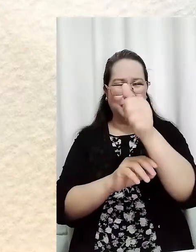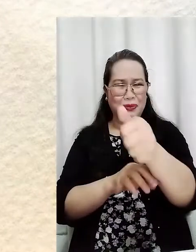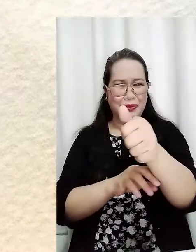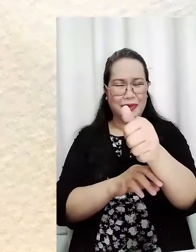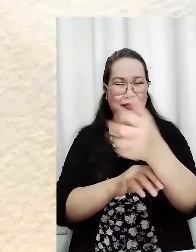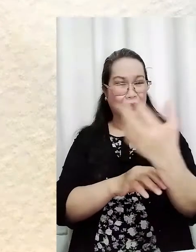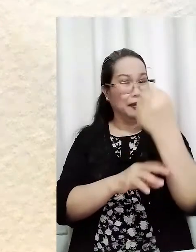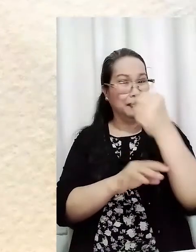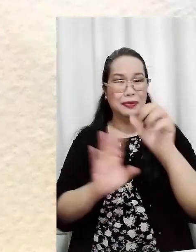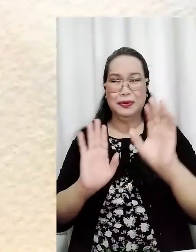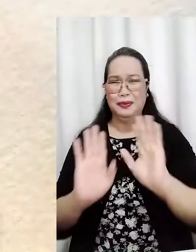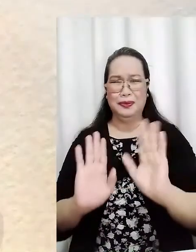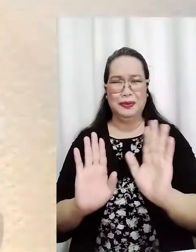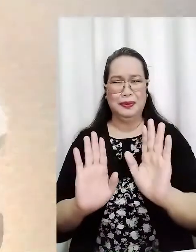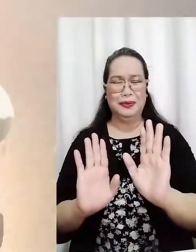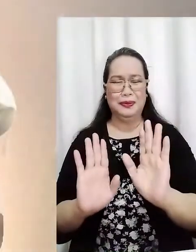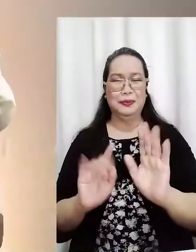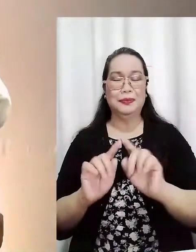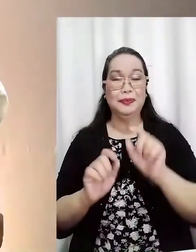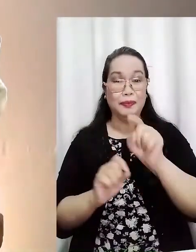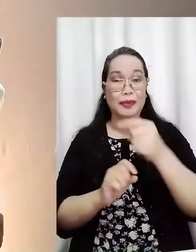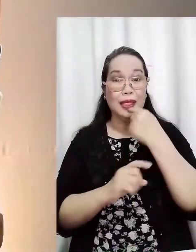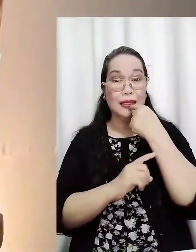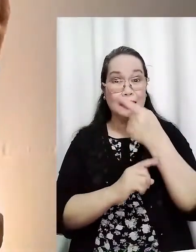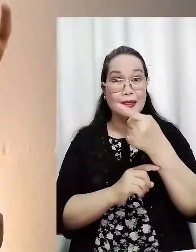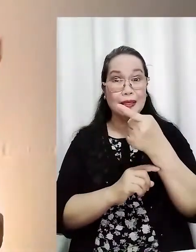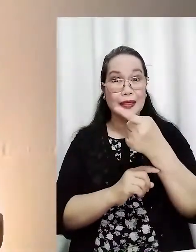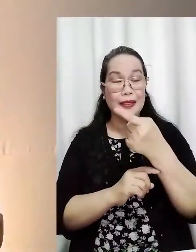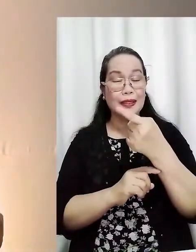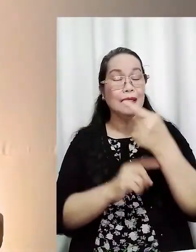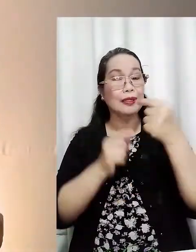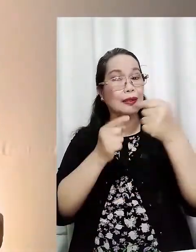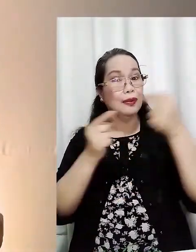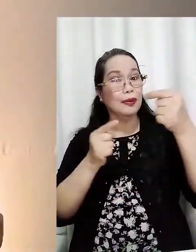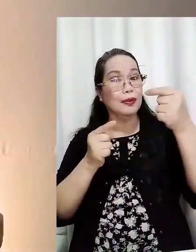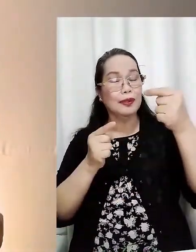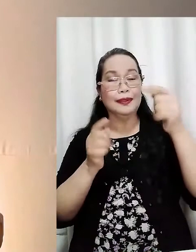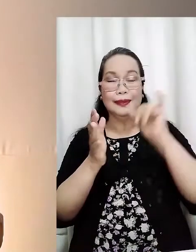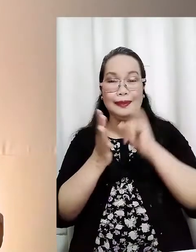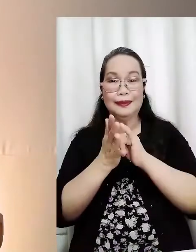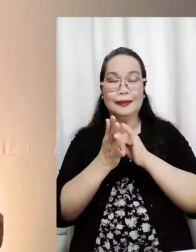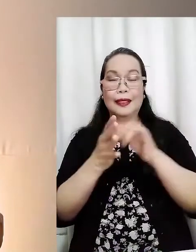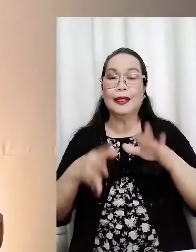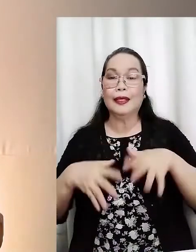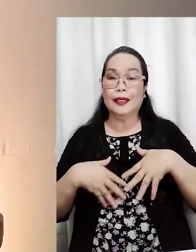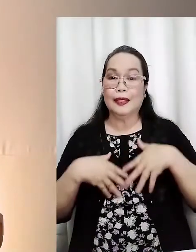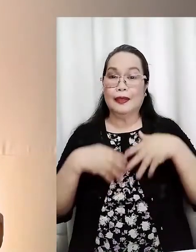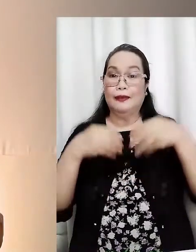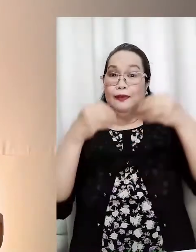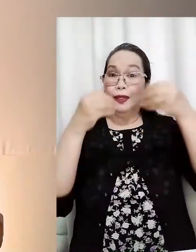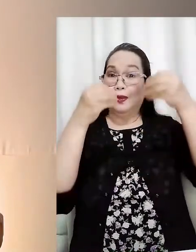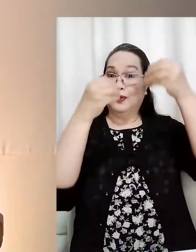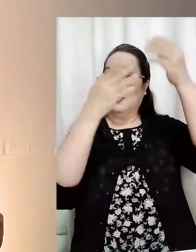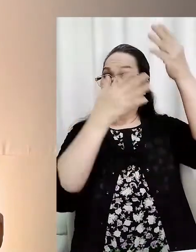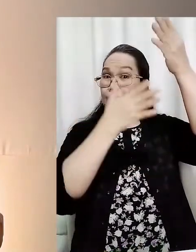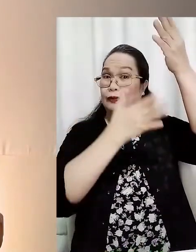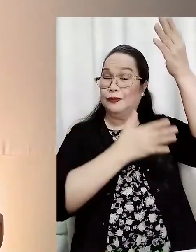saying this in contrast to giving ourselves into